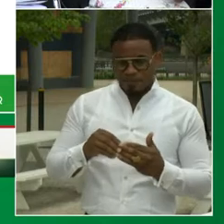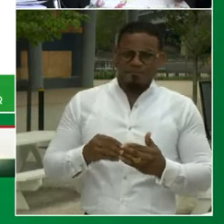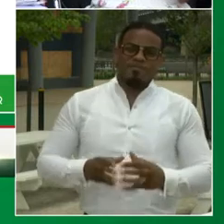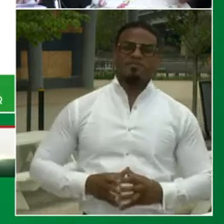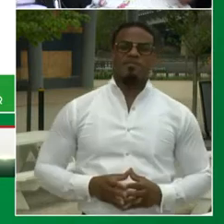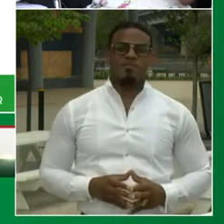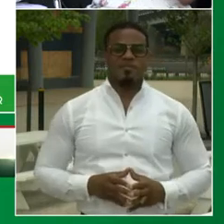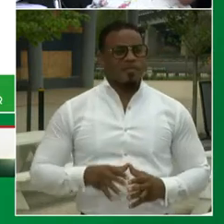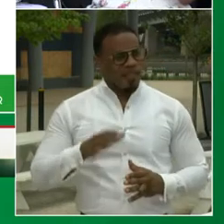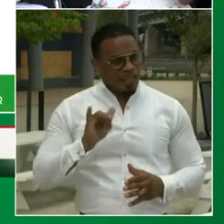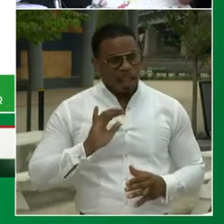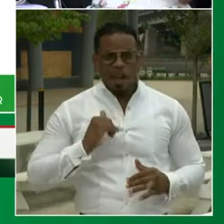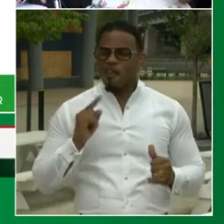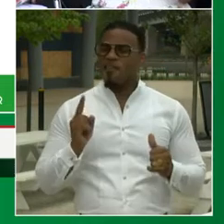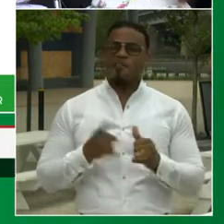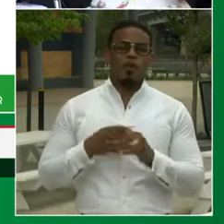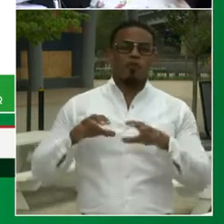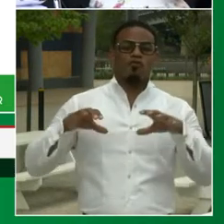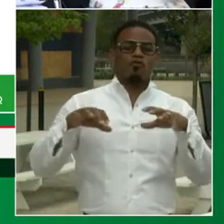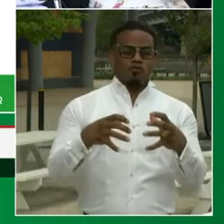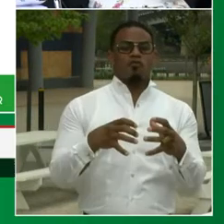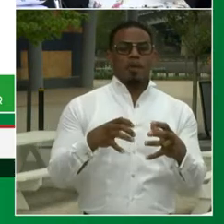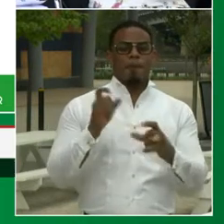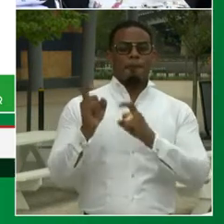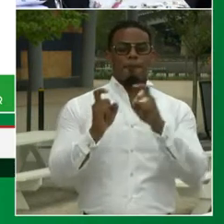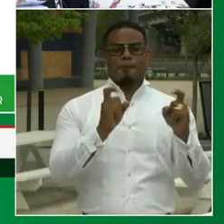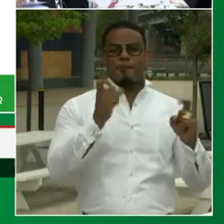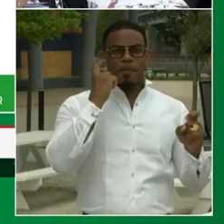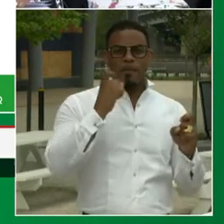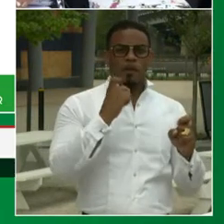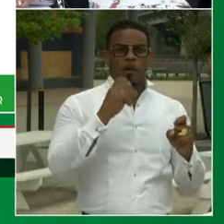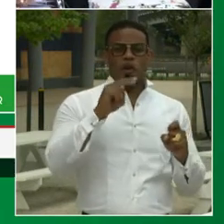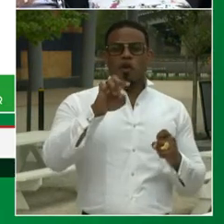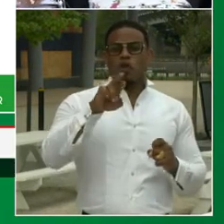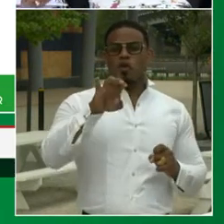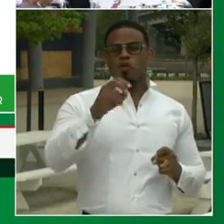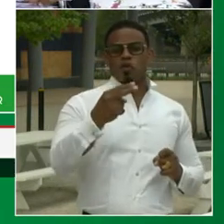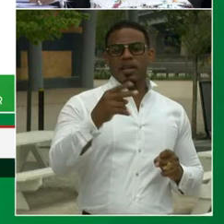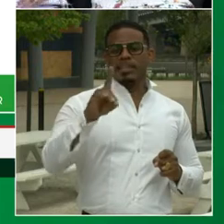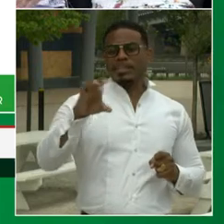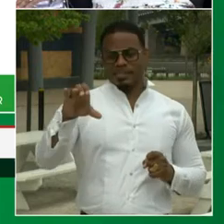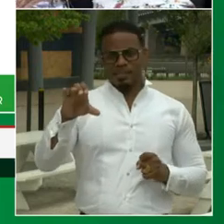$145,000. That is our first grouping for the Nourish DC